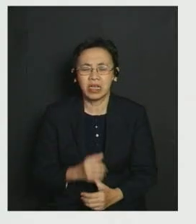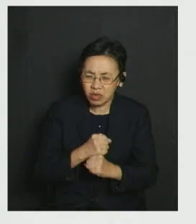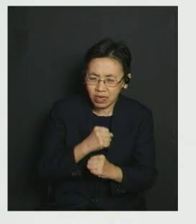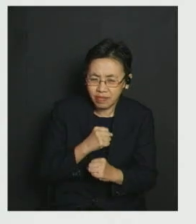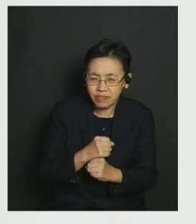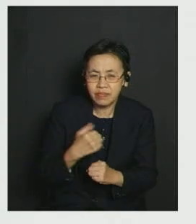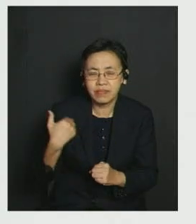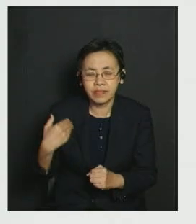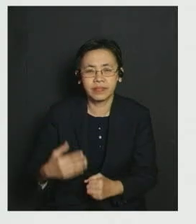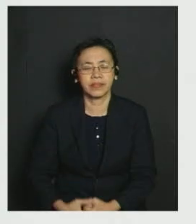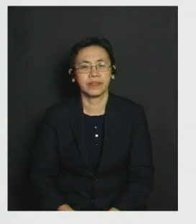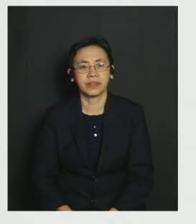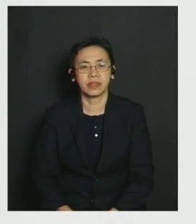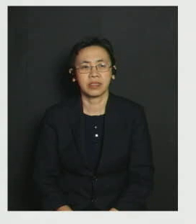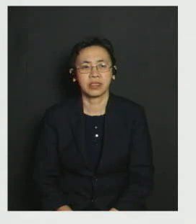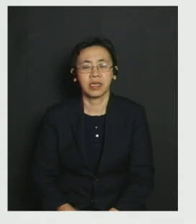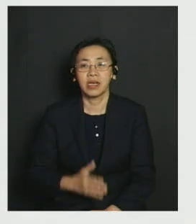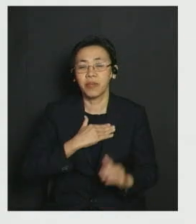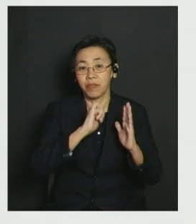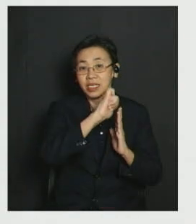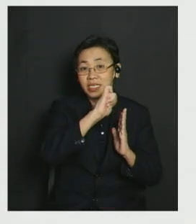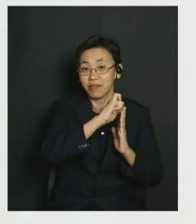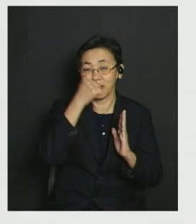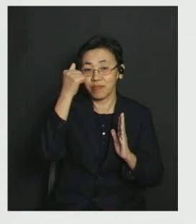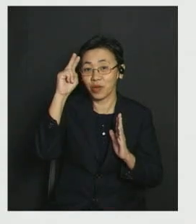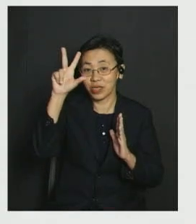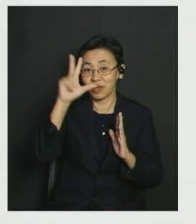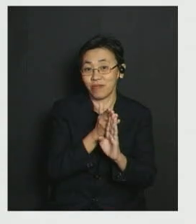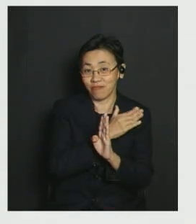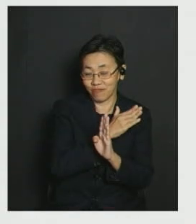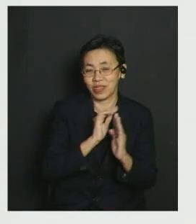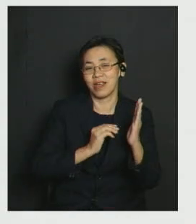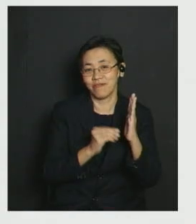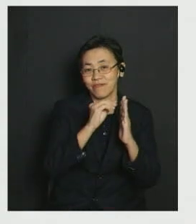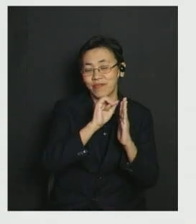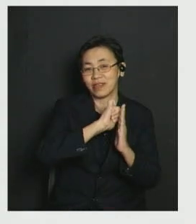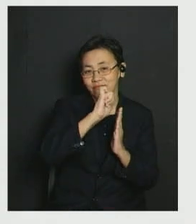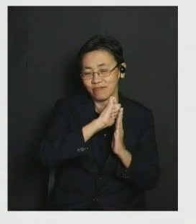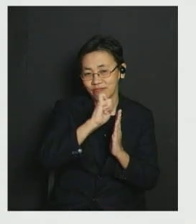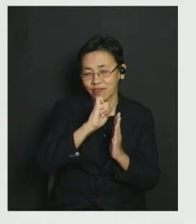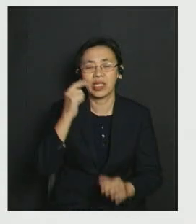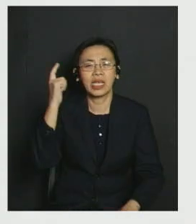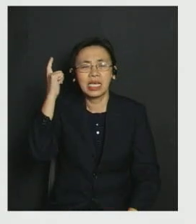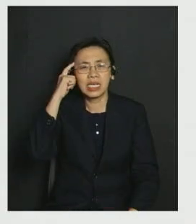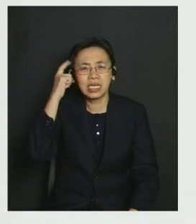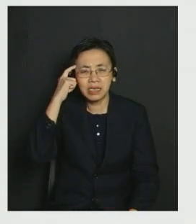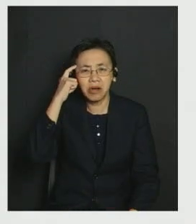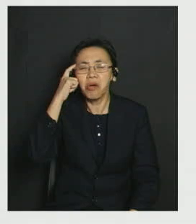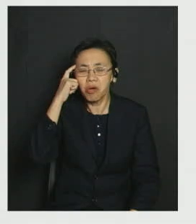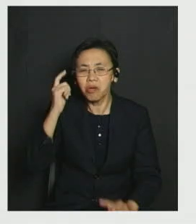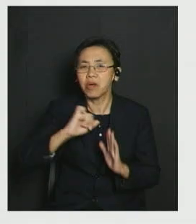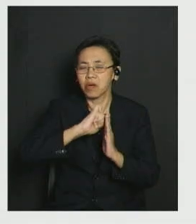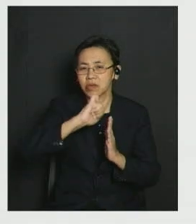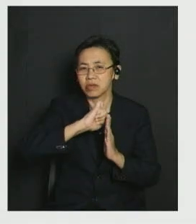were just in Chiang Mai for a few days there too. You know, I think there's a big accessibility challenge. You know, how do we make it so that somebody